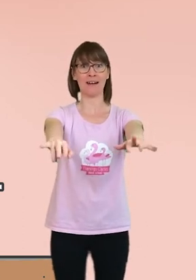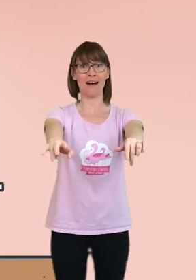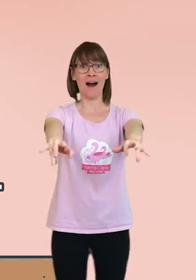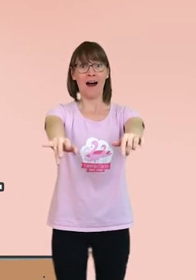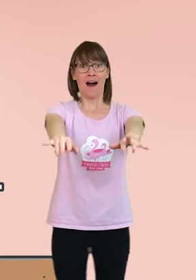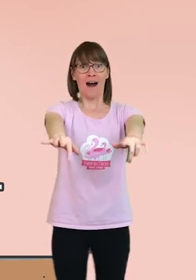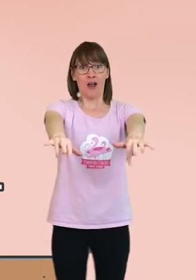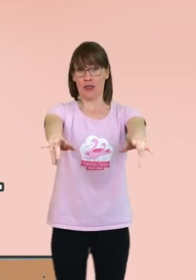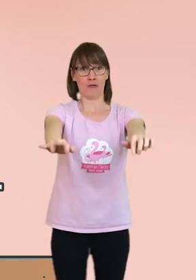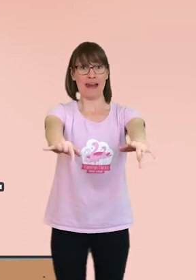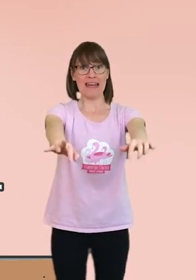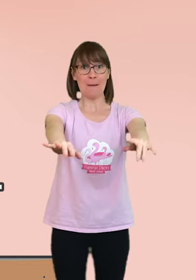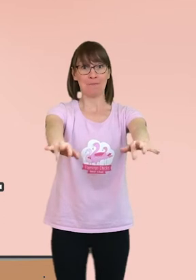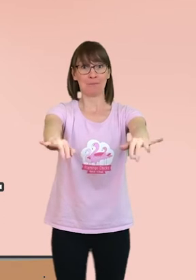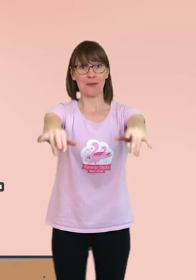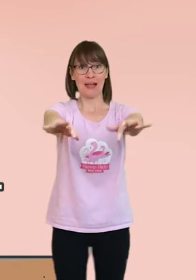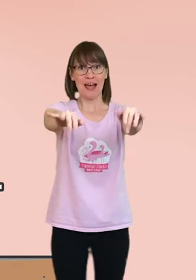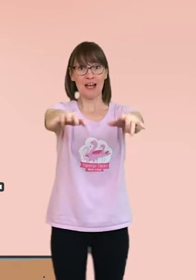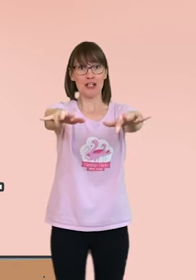screen. Three,